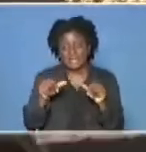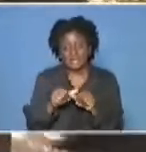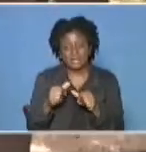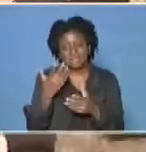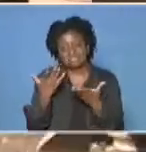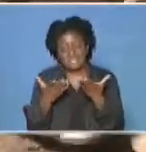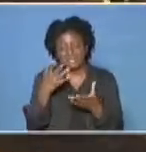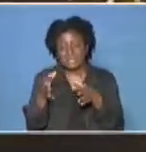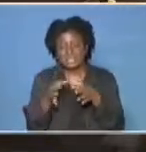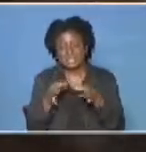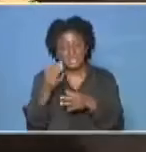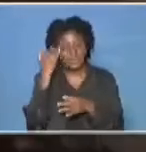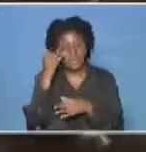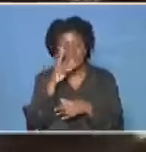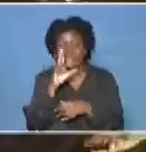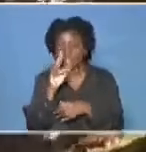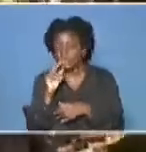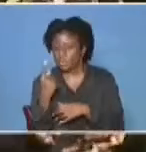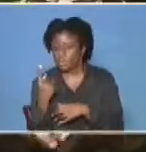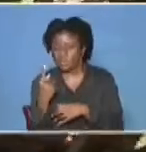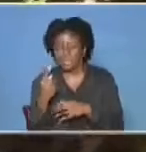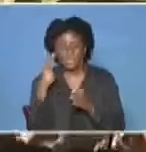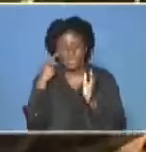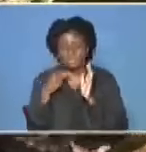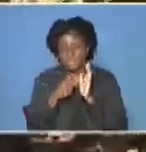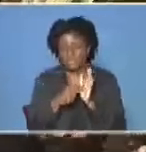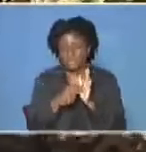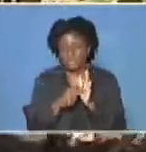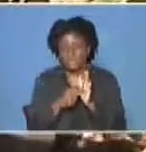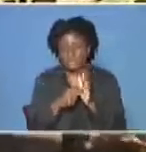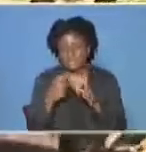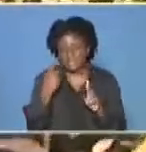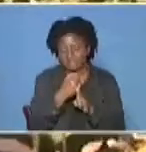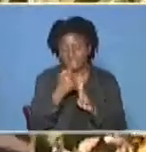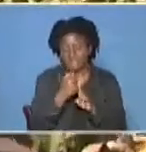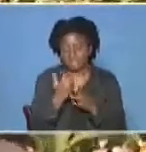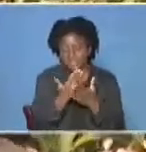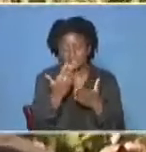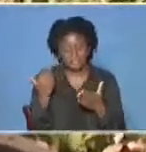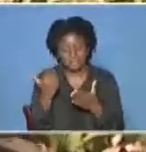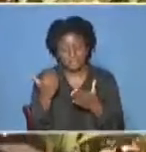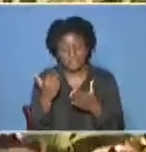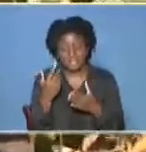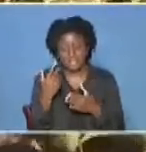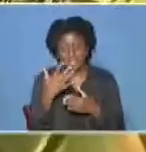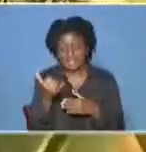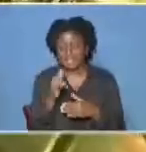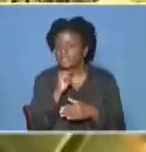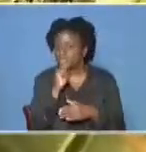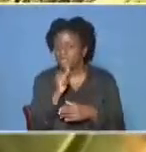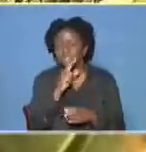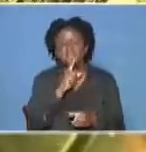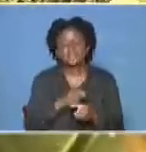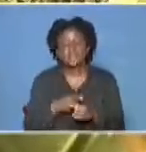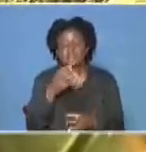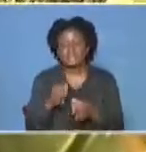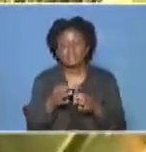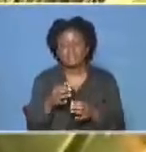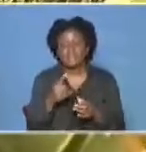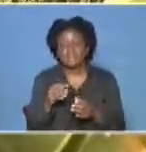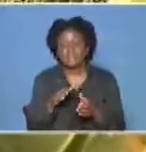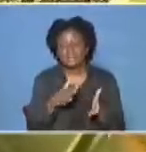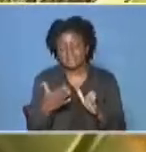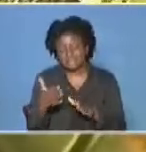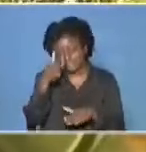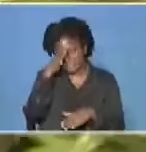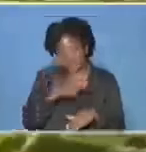one noticed the victim earlier. However, the CID head could not confirm whether the deceased was involved in the